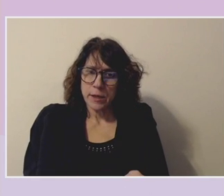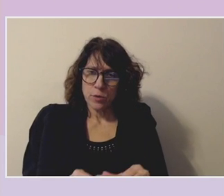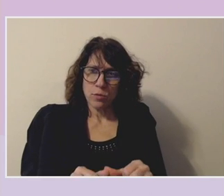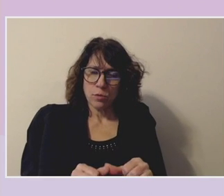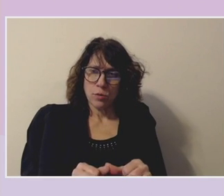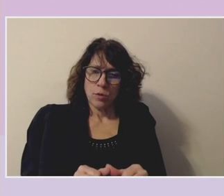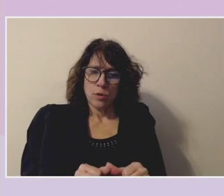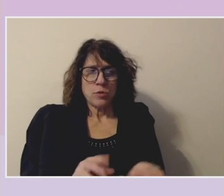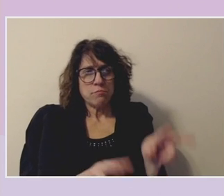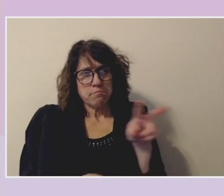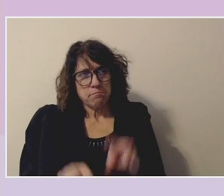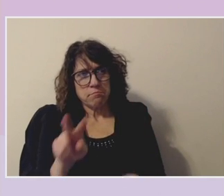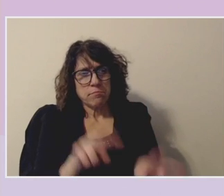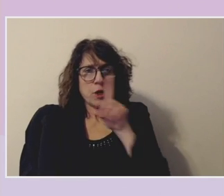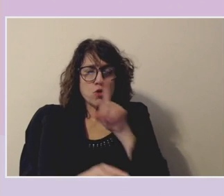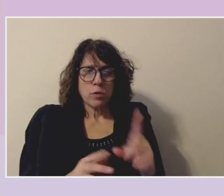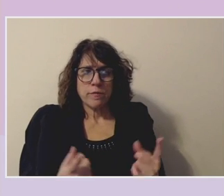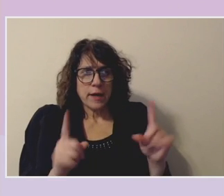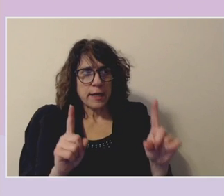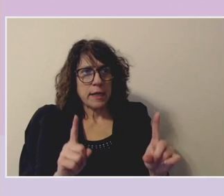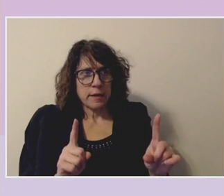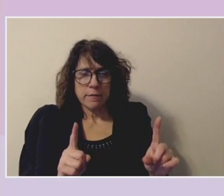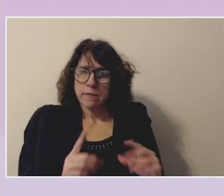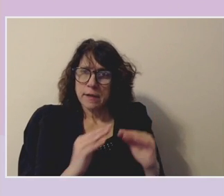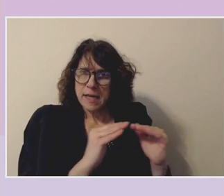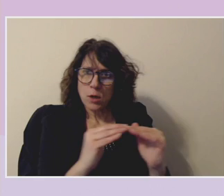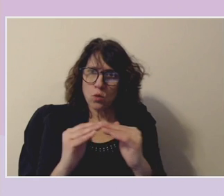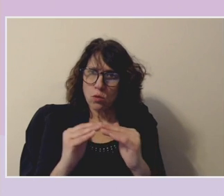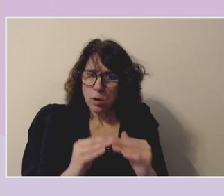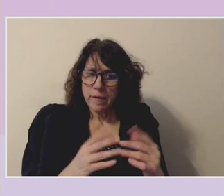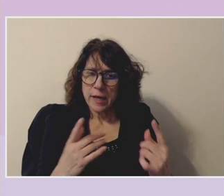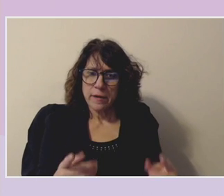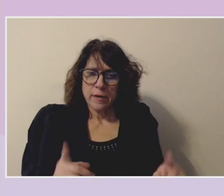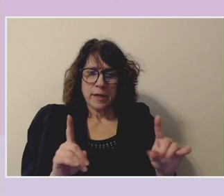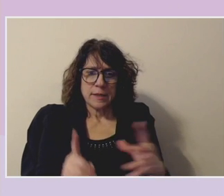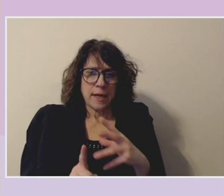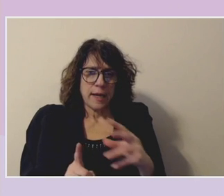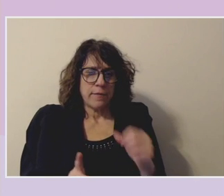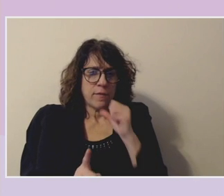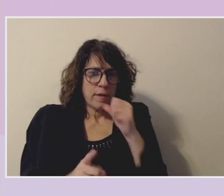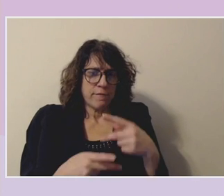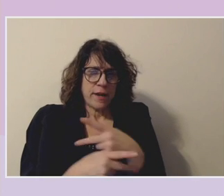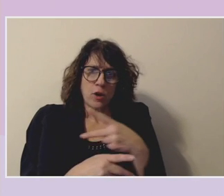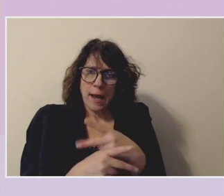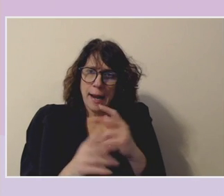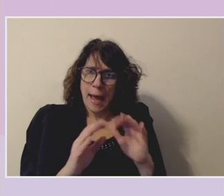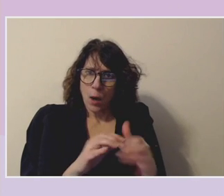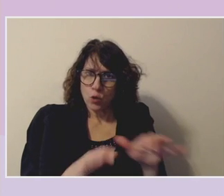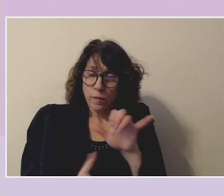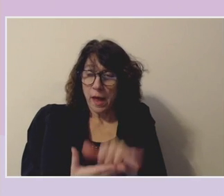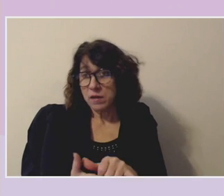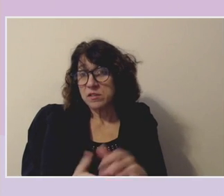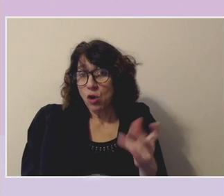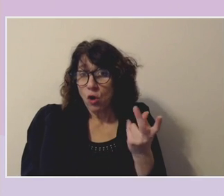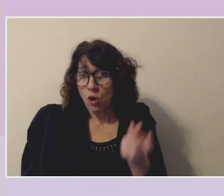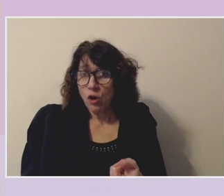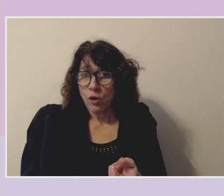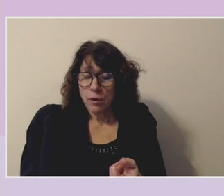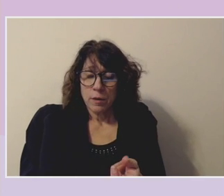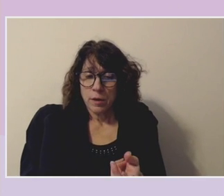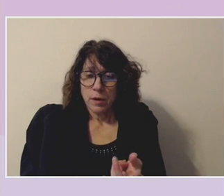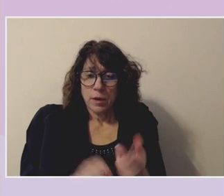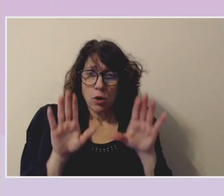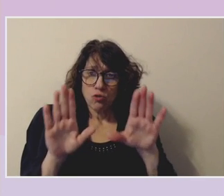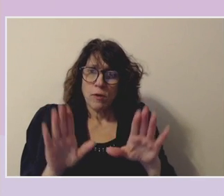that they're effective and you're having equal effect in other spaces. And if you're not figuring out how to do it, it's hard. There's this great study